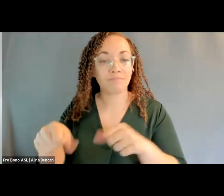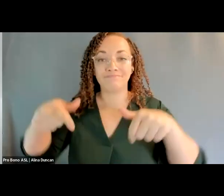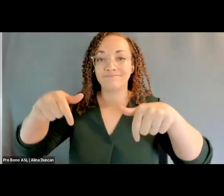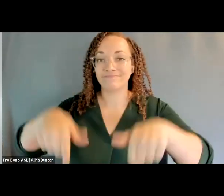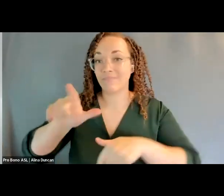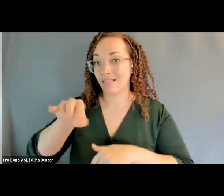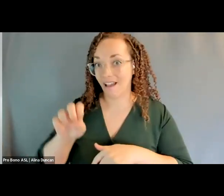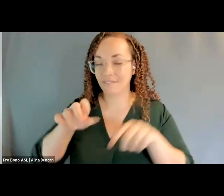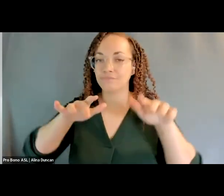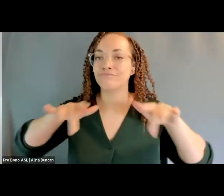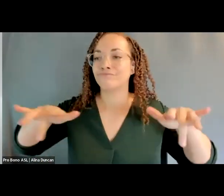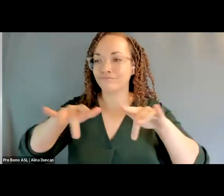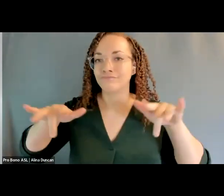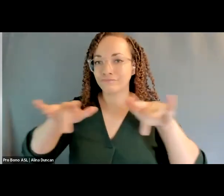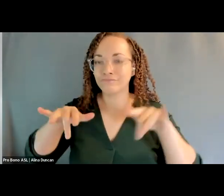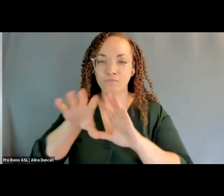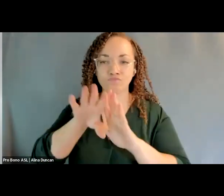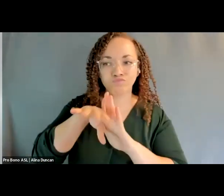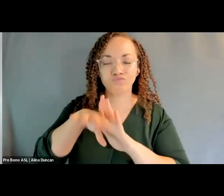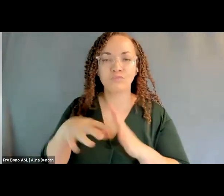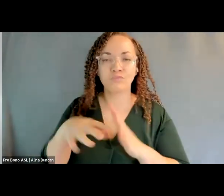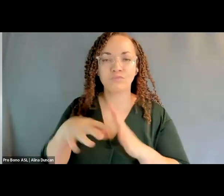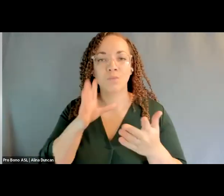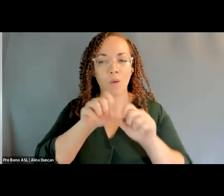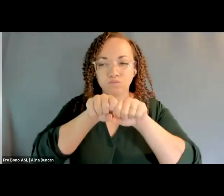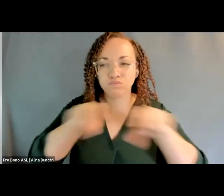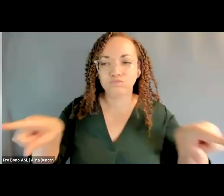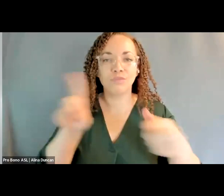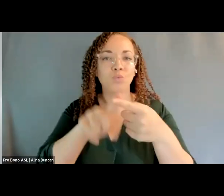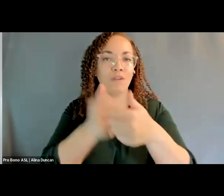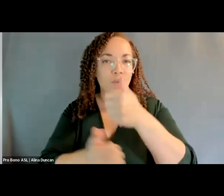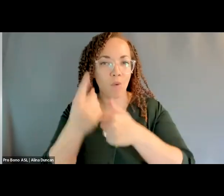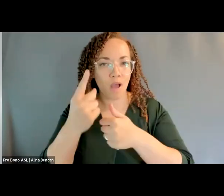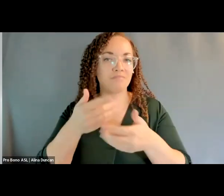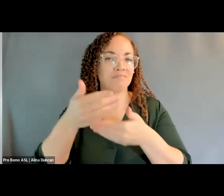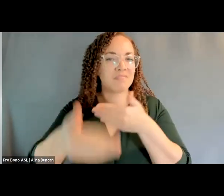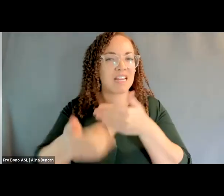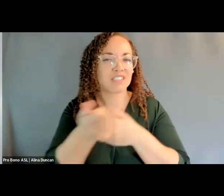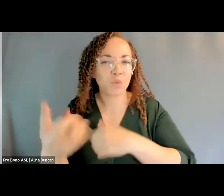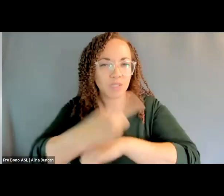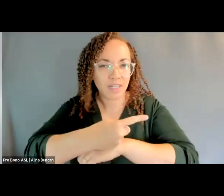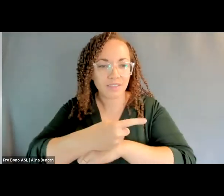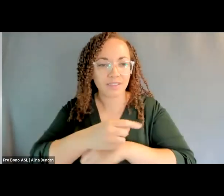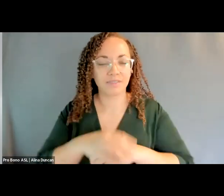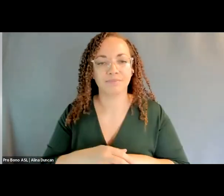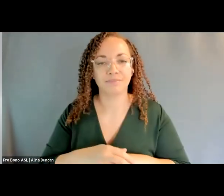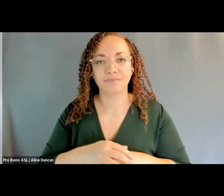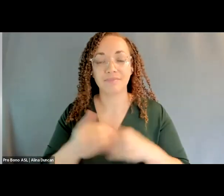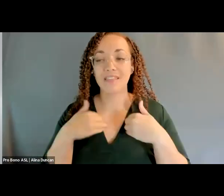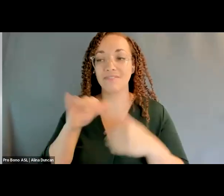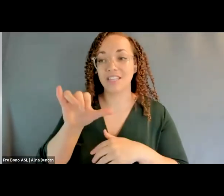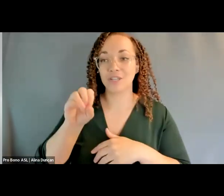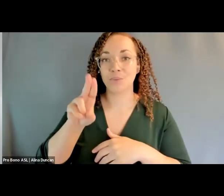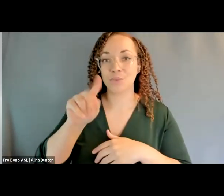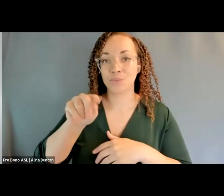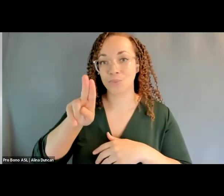the event to all registrants and attendees in the coming days. DPA has a YouTube channel called DPA Voices,